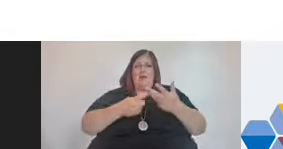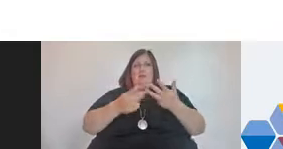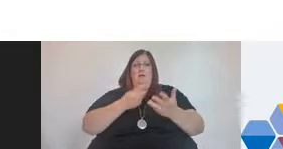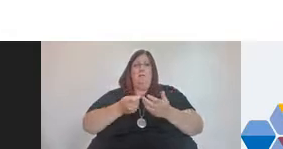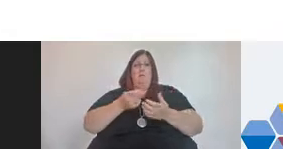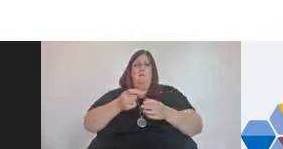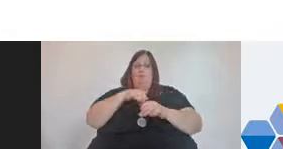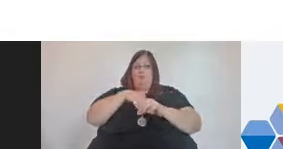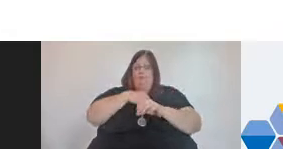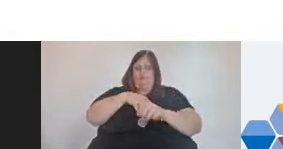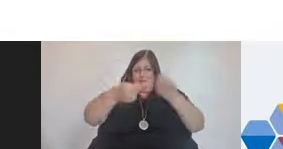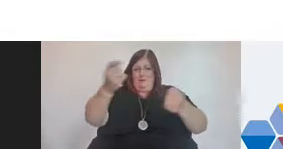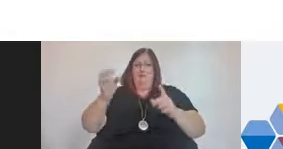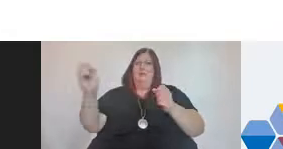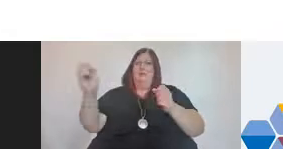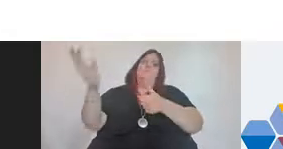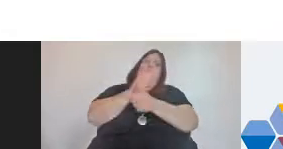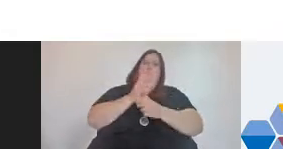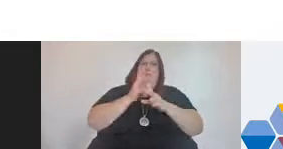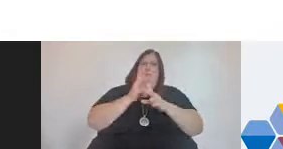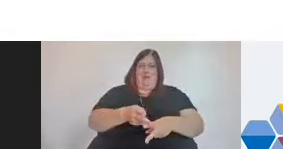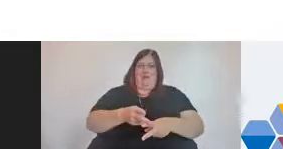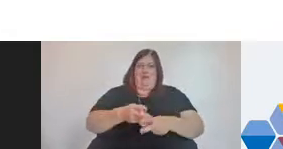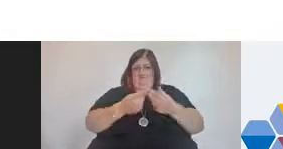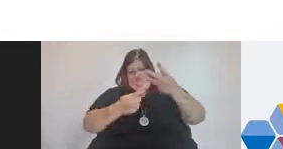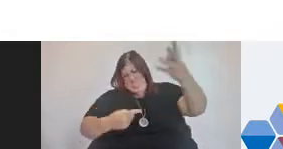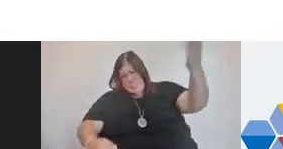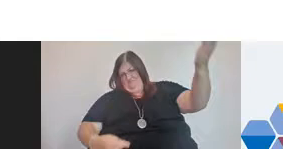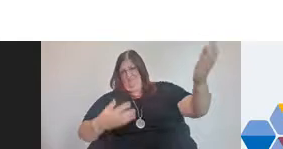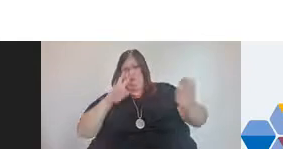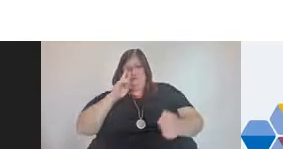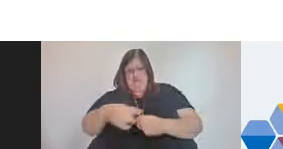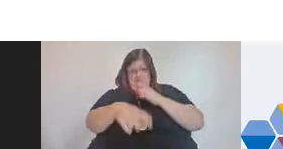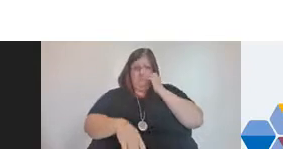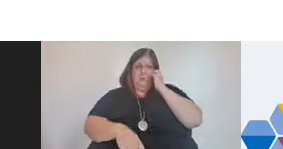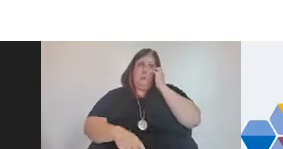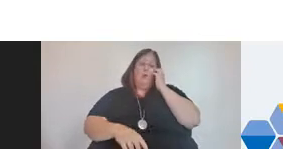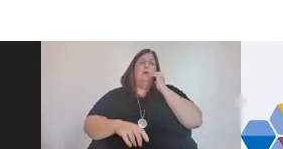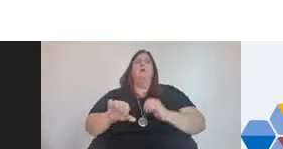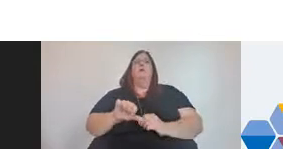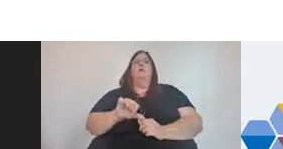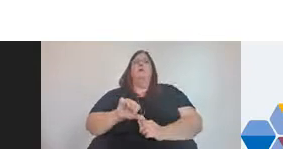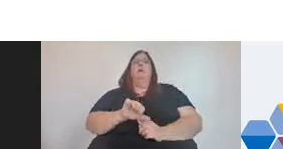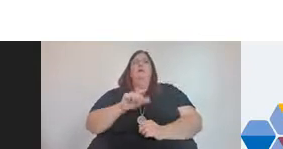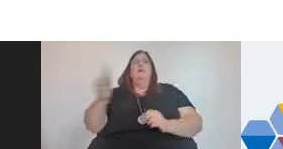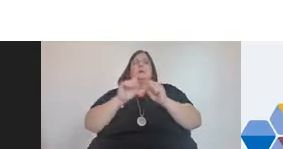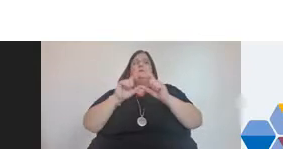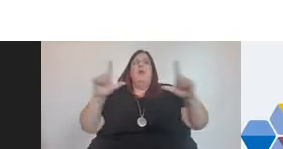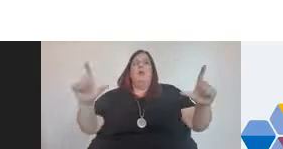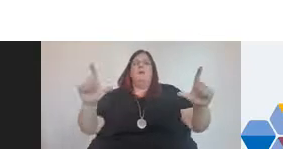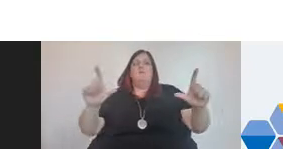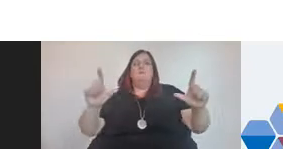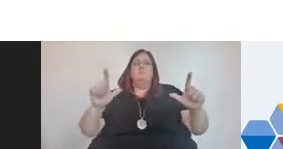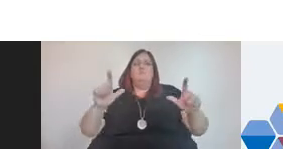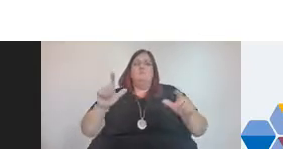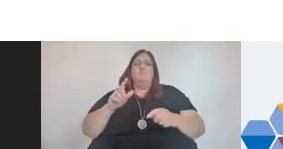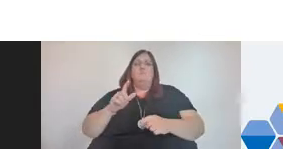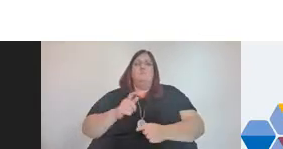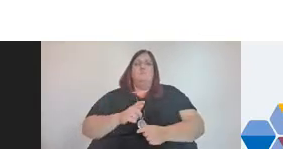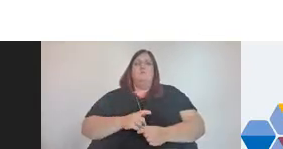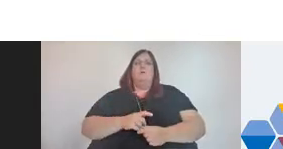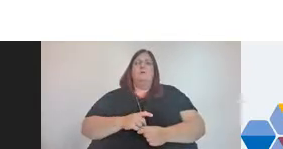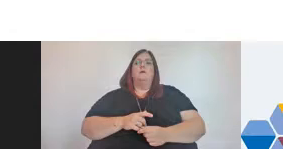prescribing and primary care, then a few other bits and bobs beyond that. This next slide confirms that we had a very